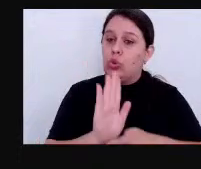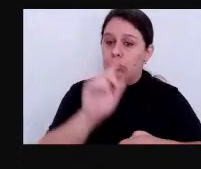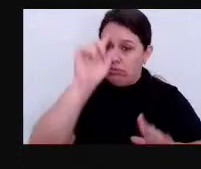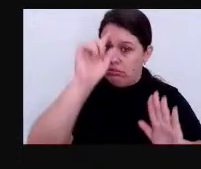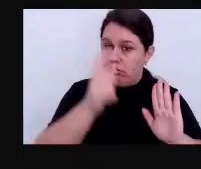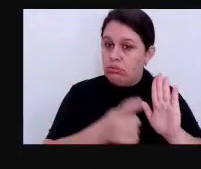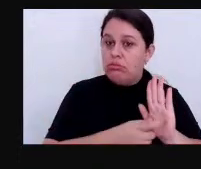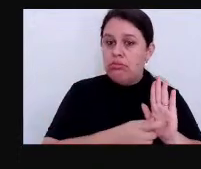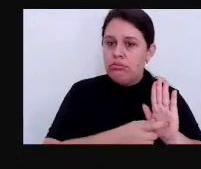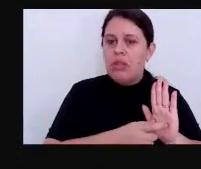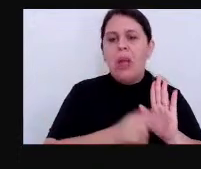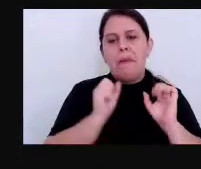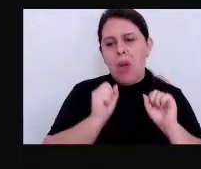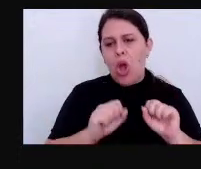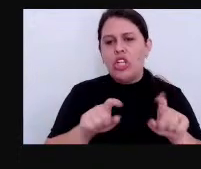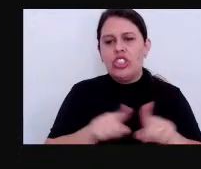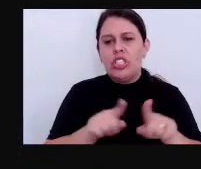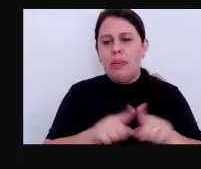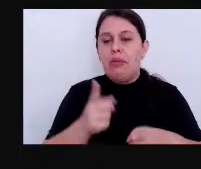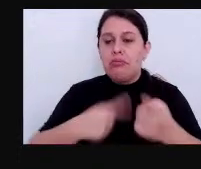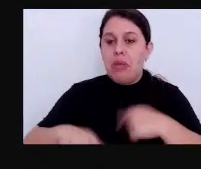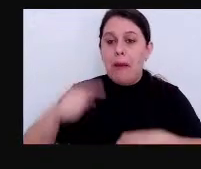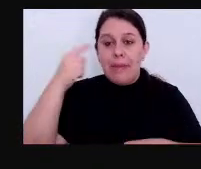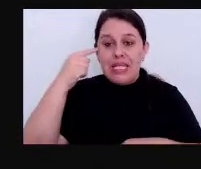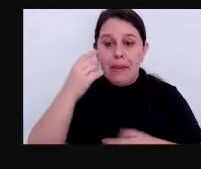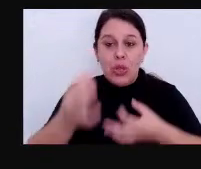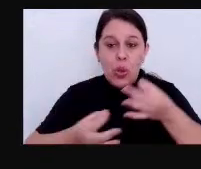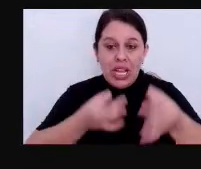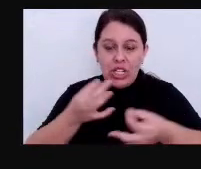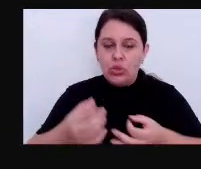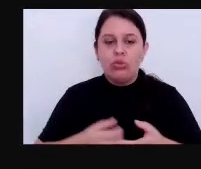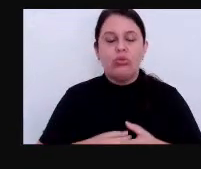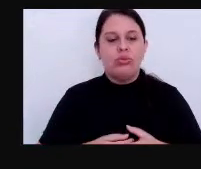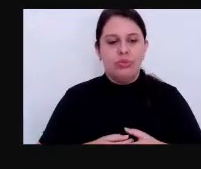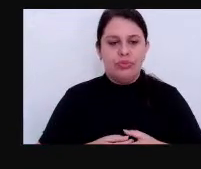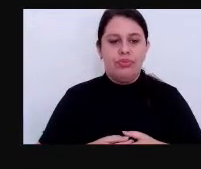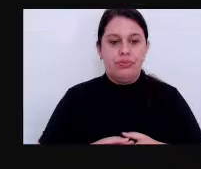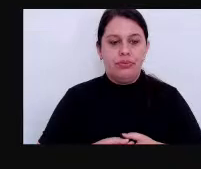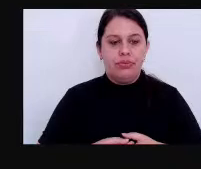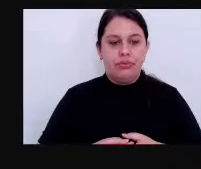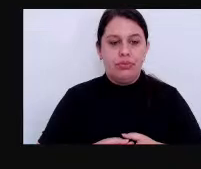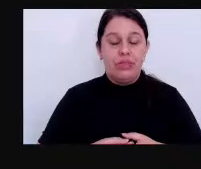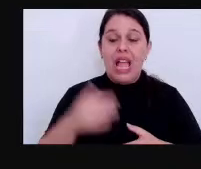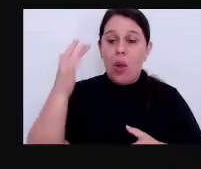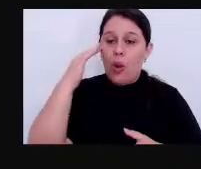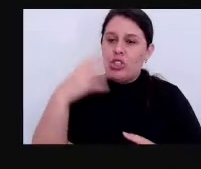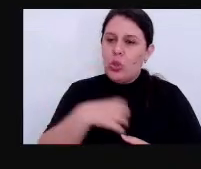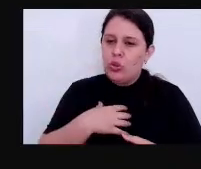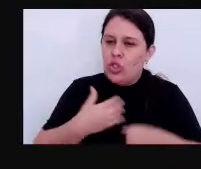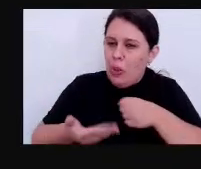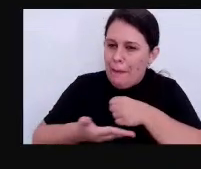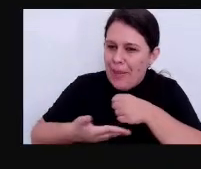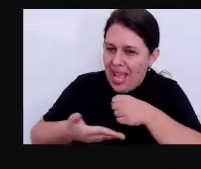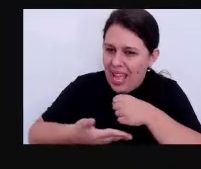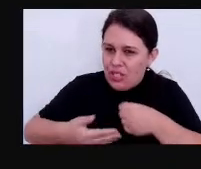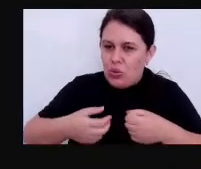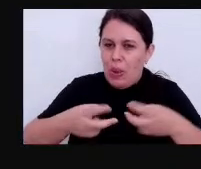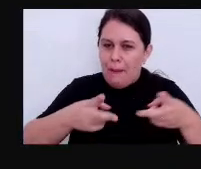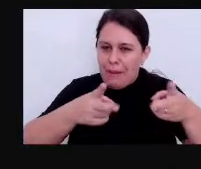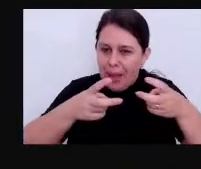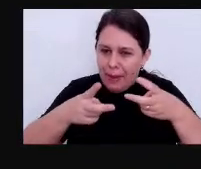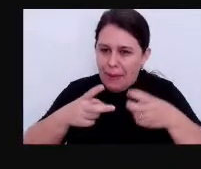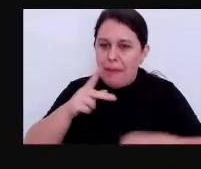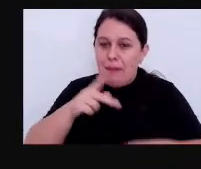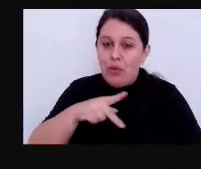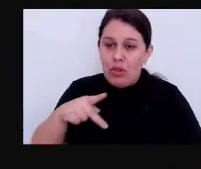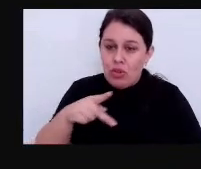So that was like a very basic level, reflective, critical thinking that I was able to explore as a teacher in the classroom with my